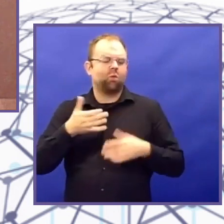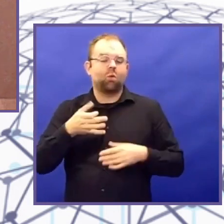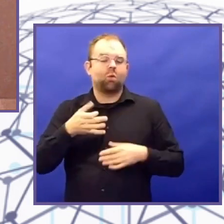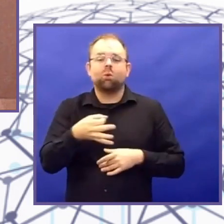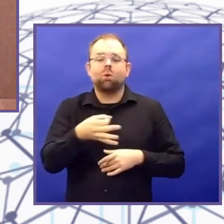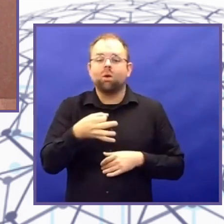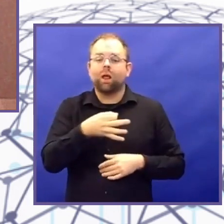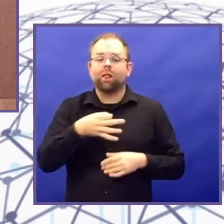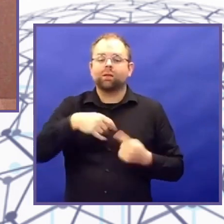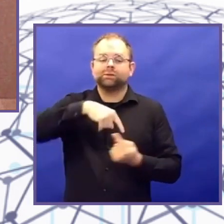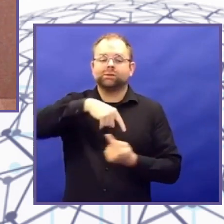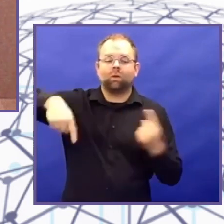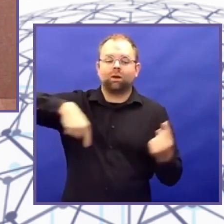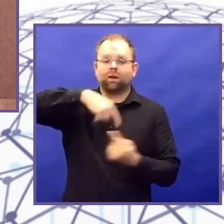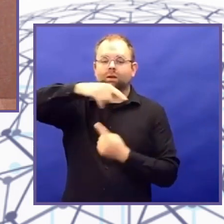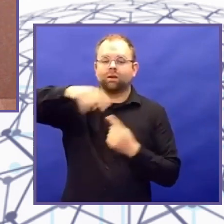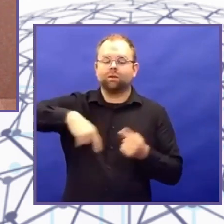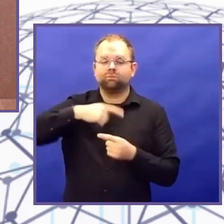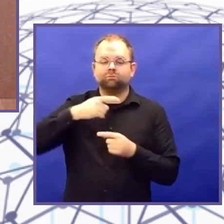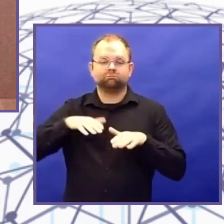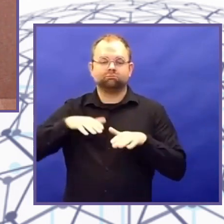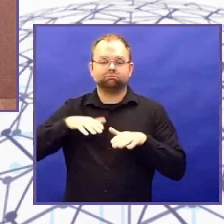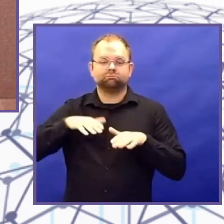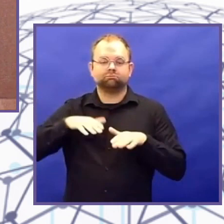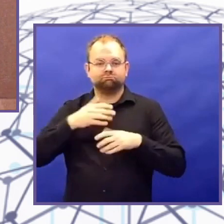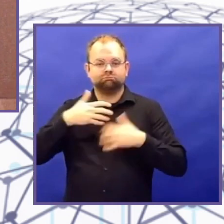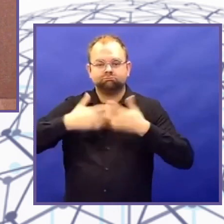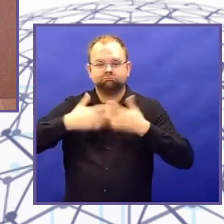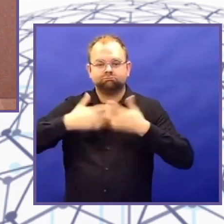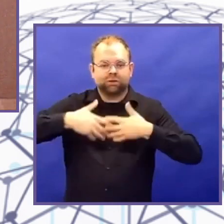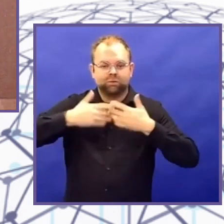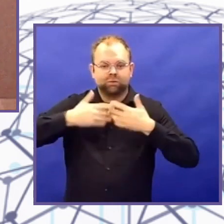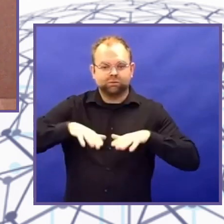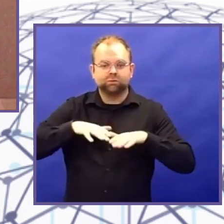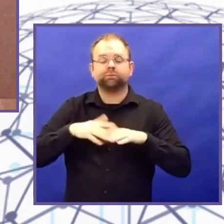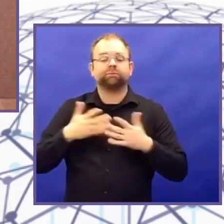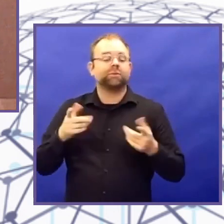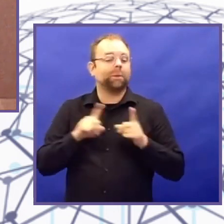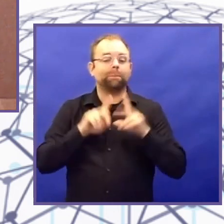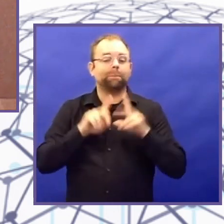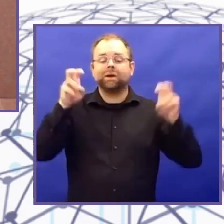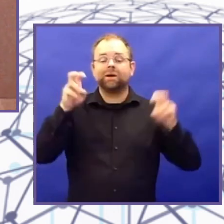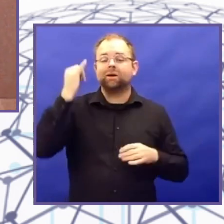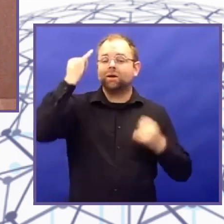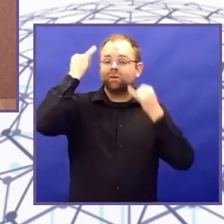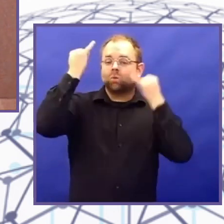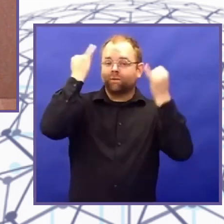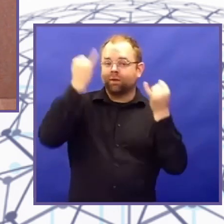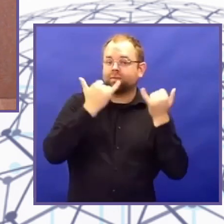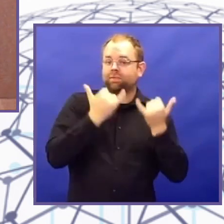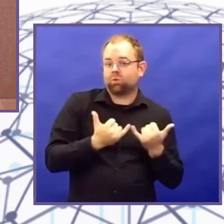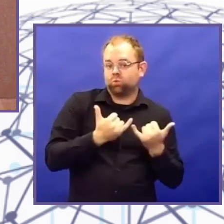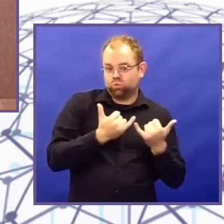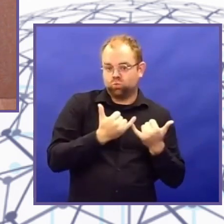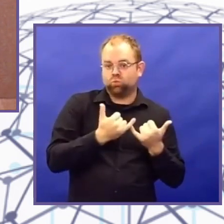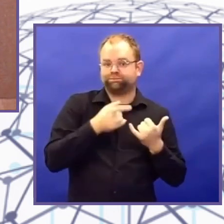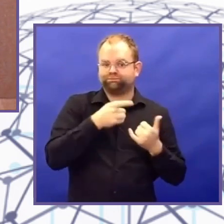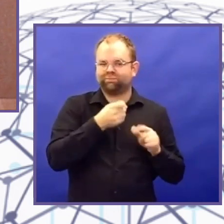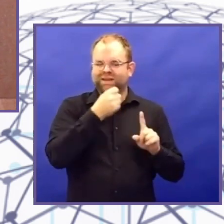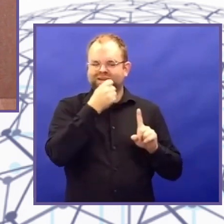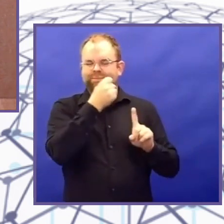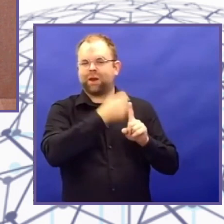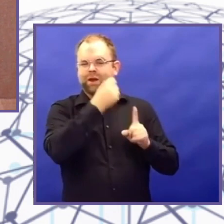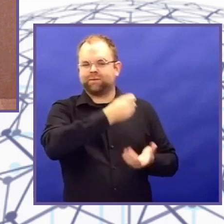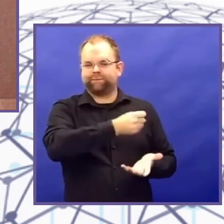the AT Growth Fund. Yes. Oh, maybe Big that reveal. was to be announced. And our input to the